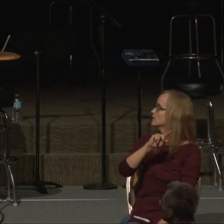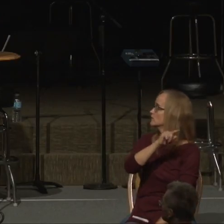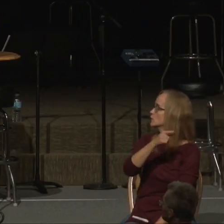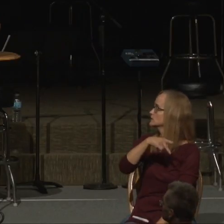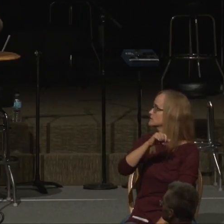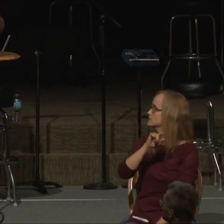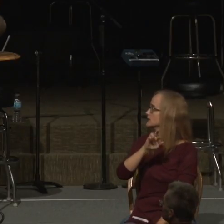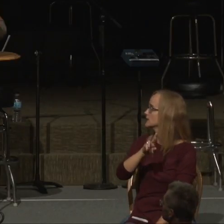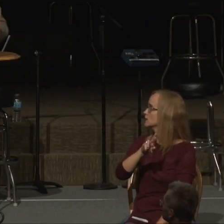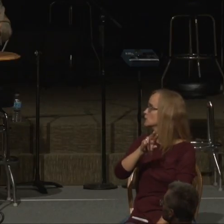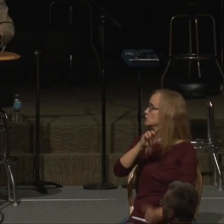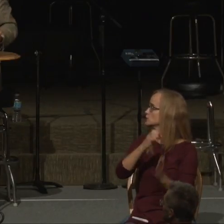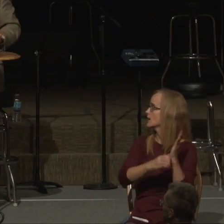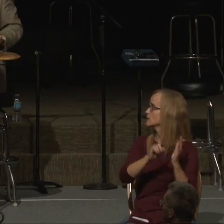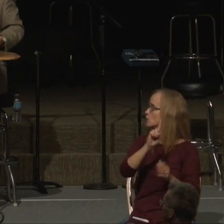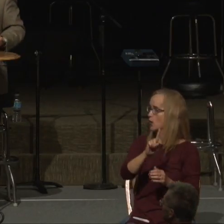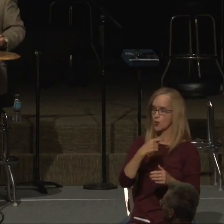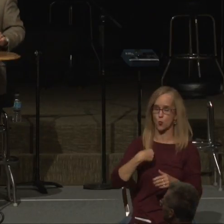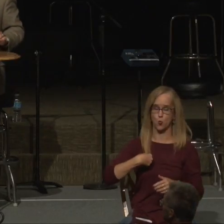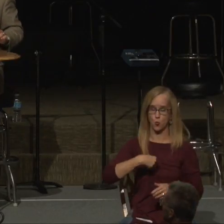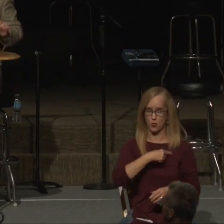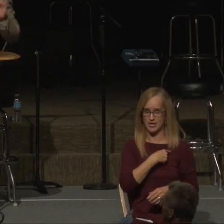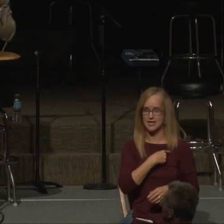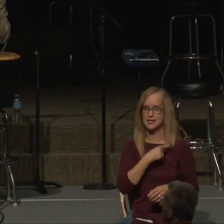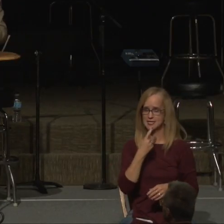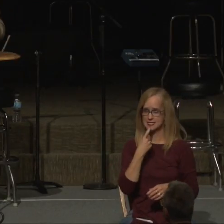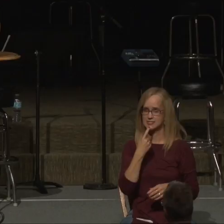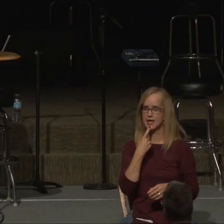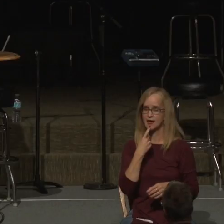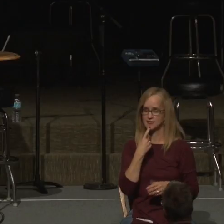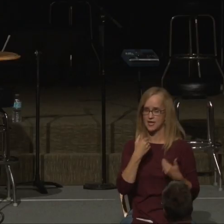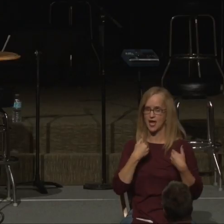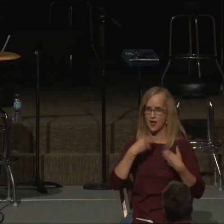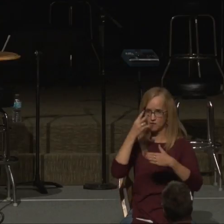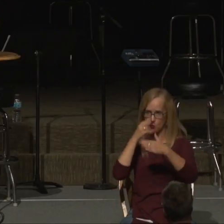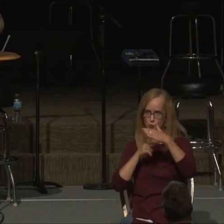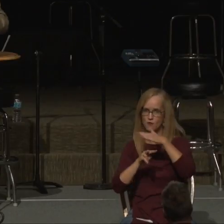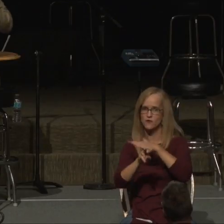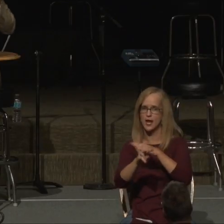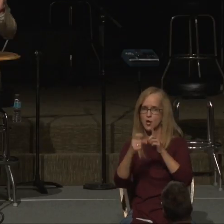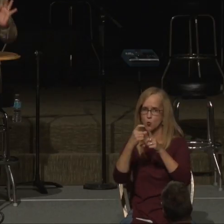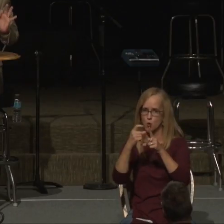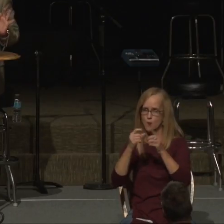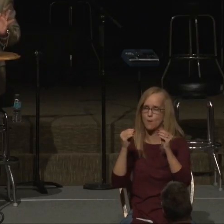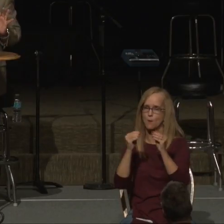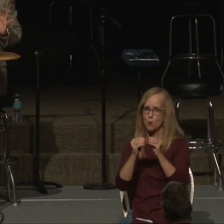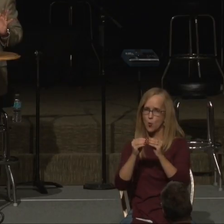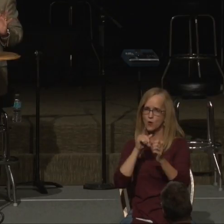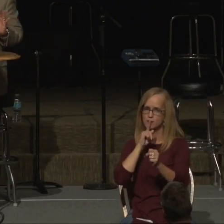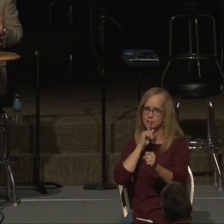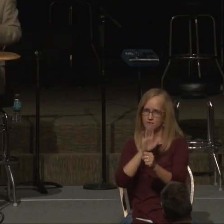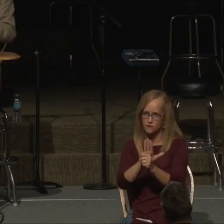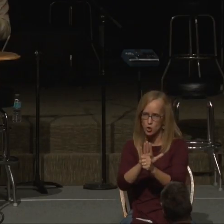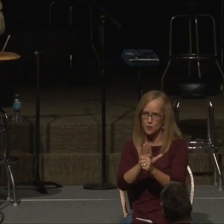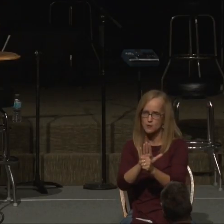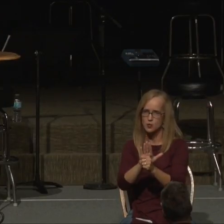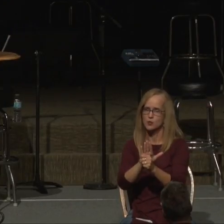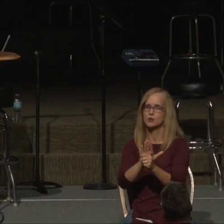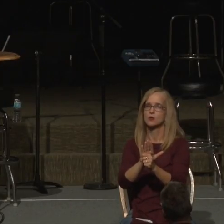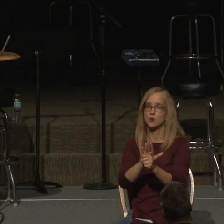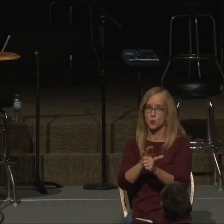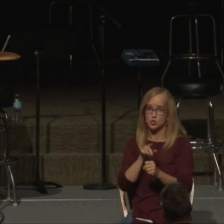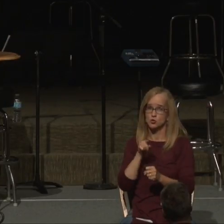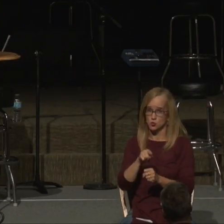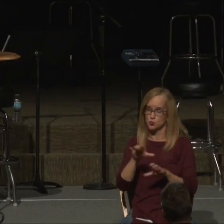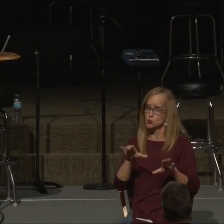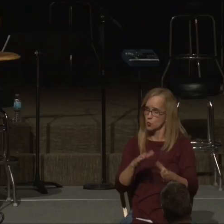1. "And we," he says, "have the prophetic word more fully confirmed, to which you do well